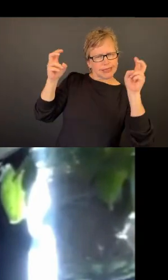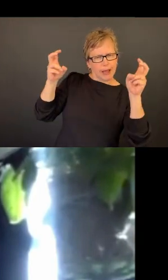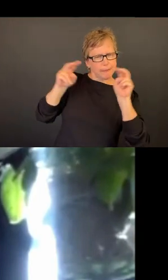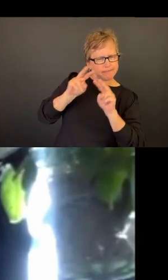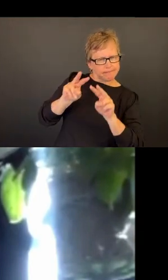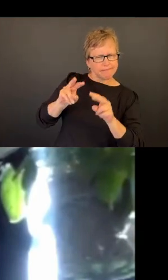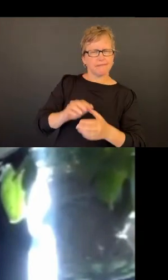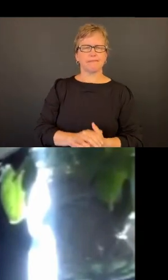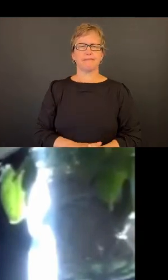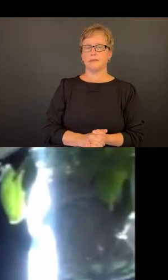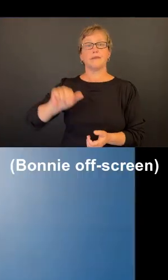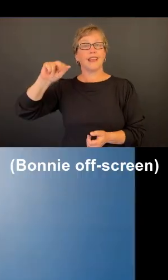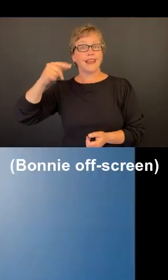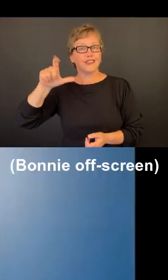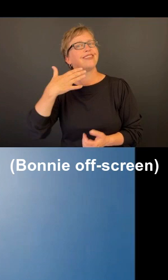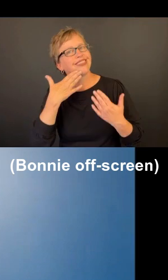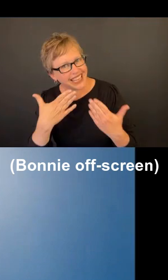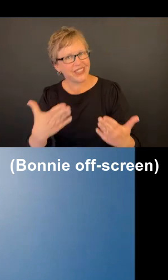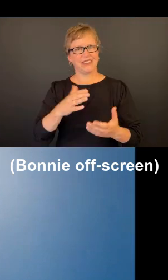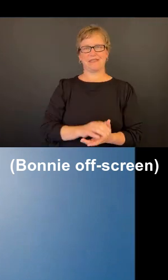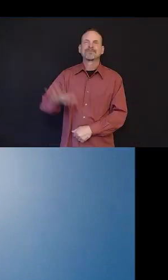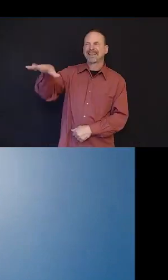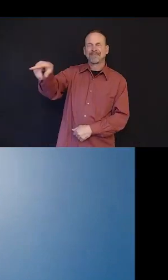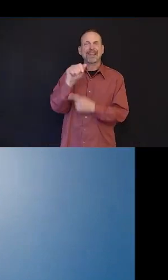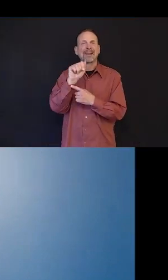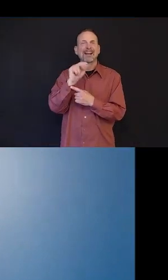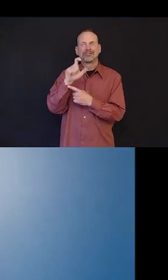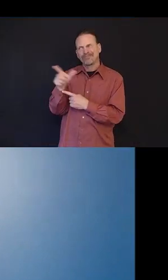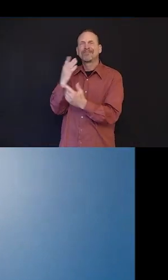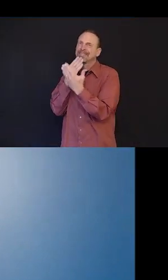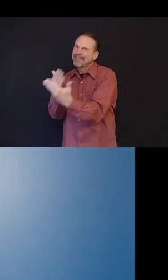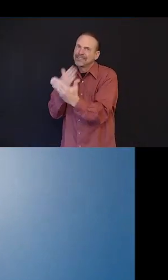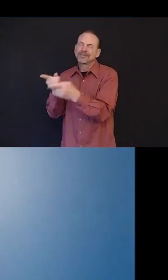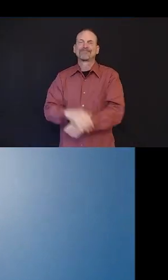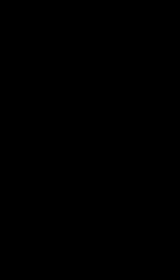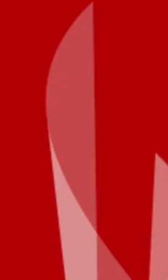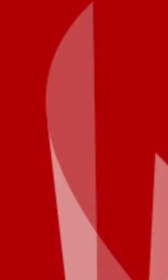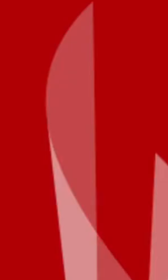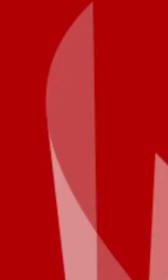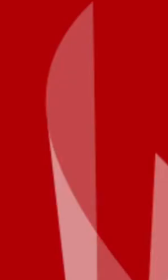educational events on this topic. Wait, Thank you, Angel. Thank you. Thank you, Angel.